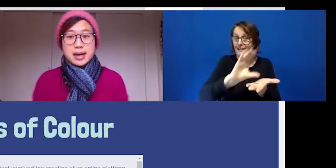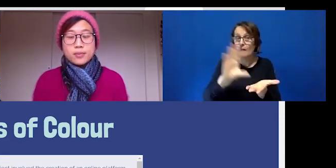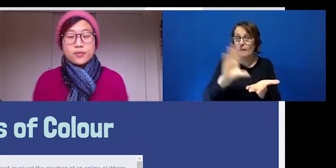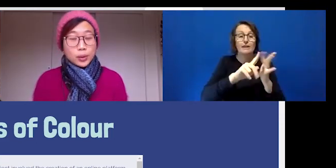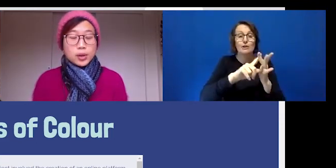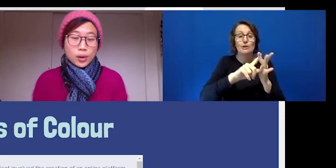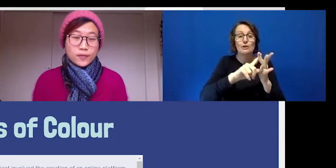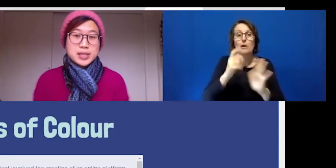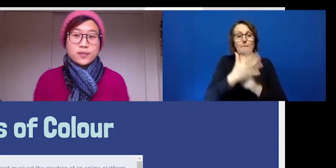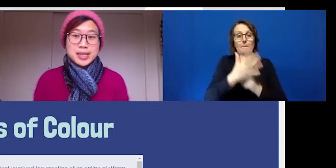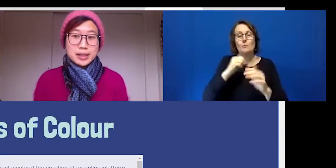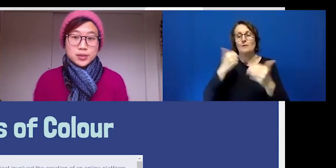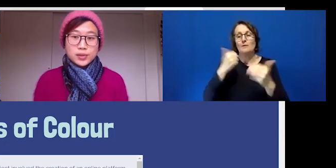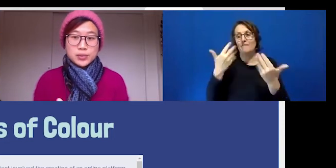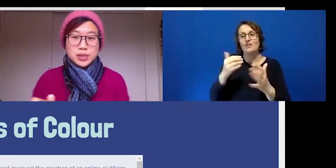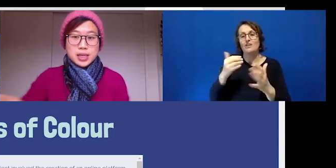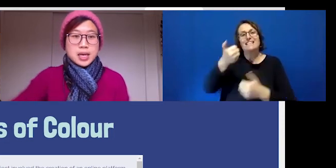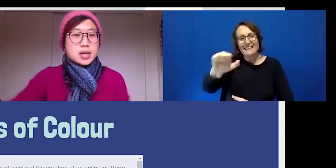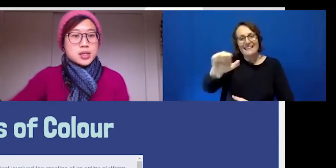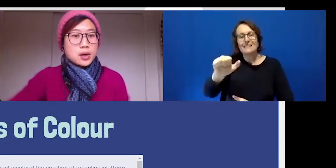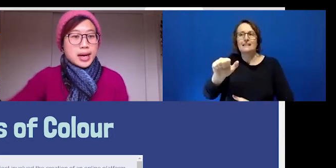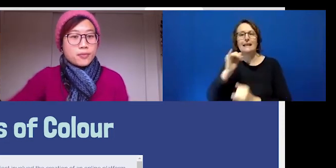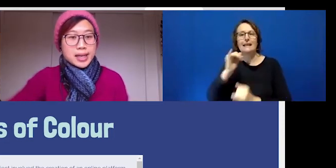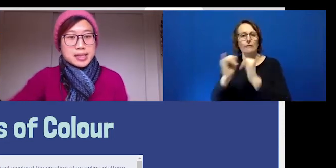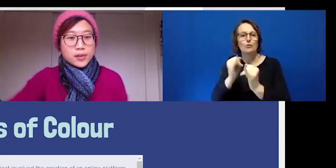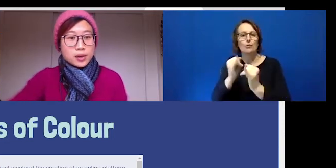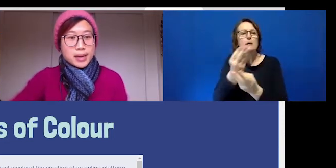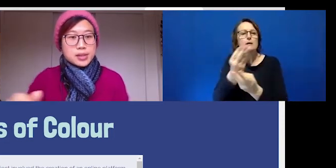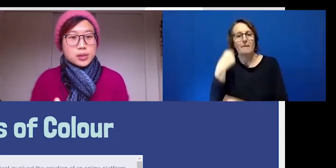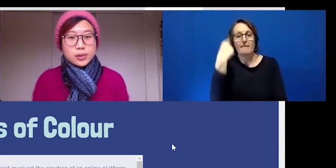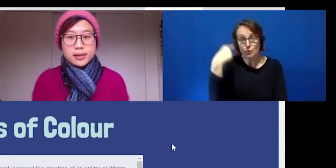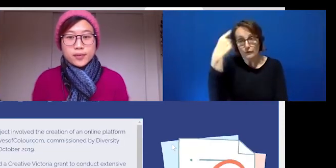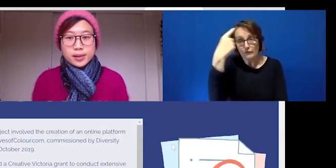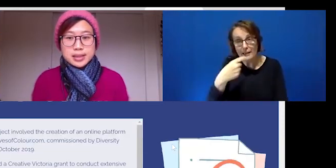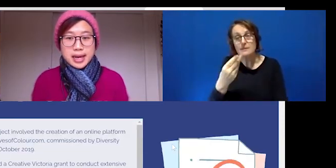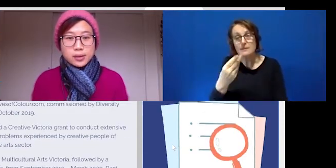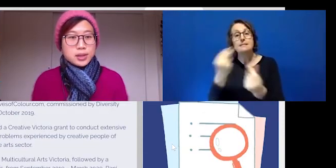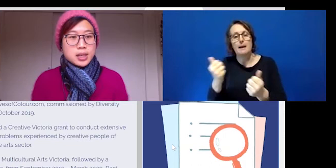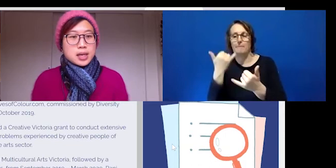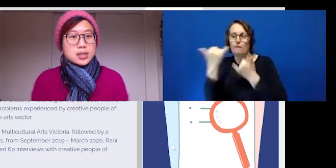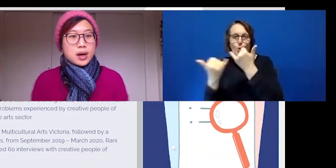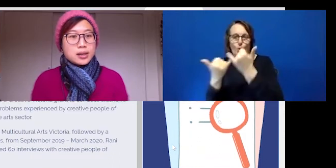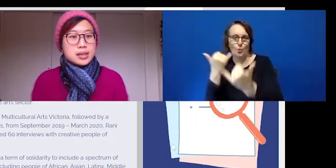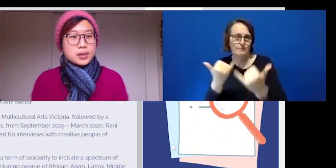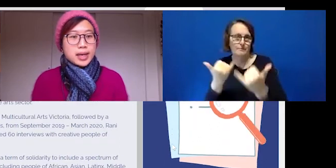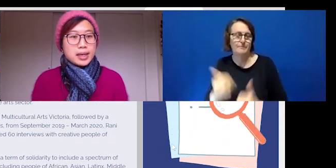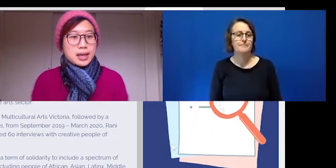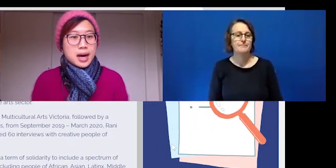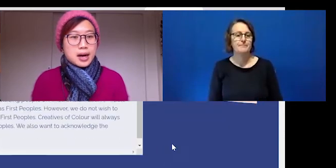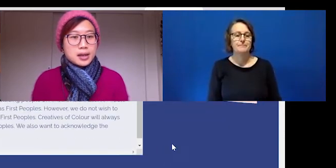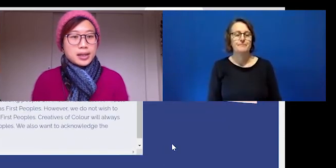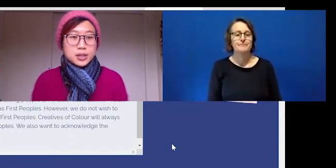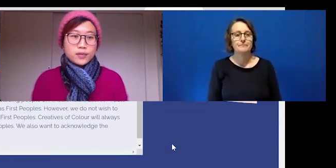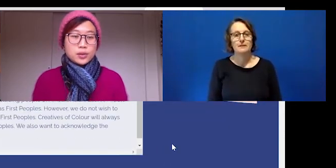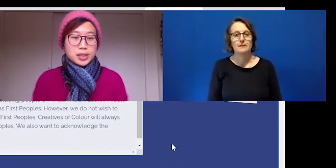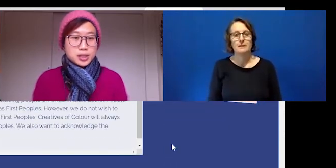60 phone or face-to-face interviews. So Francis, if you don't mind scrolling further down. So on the screen